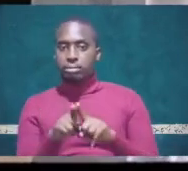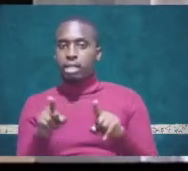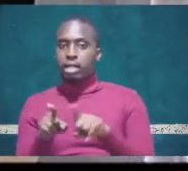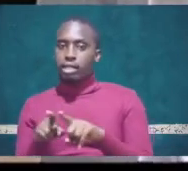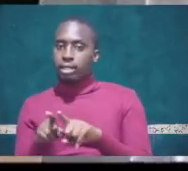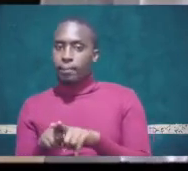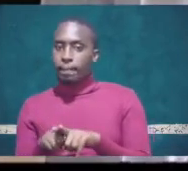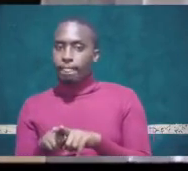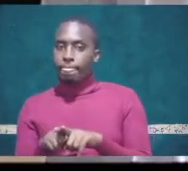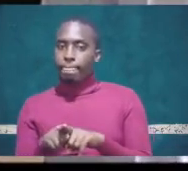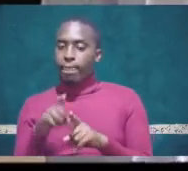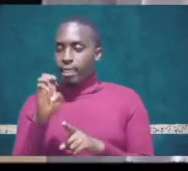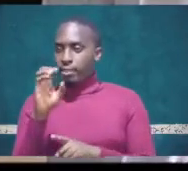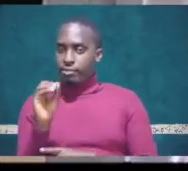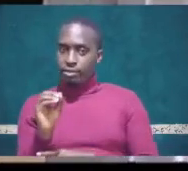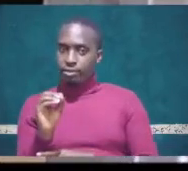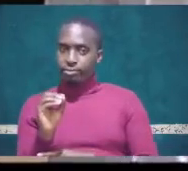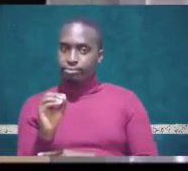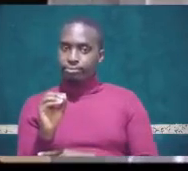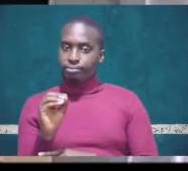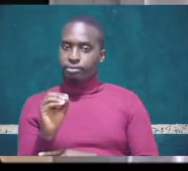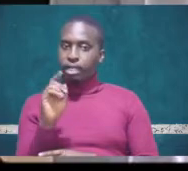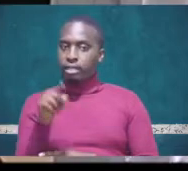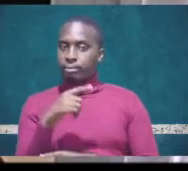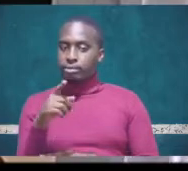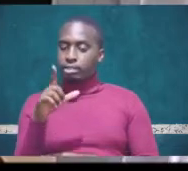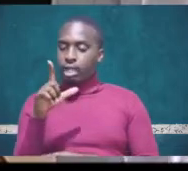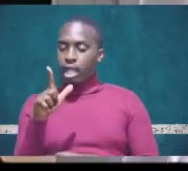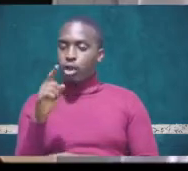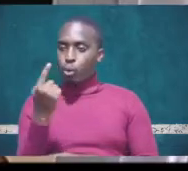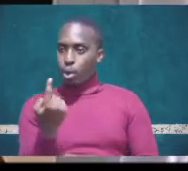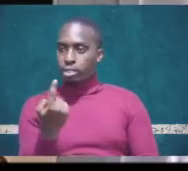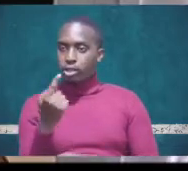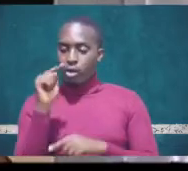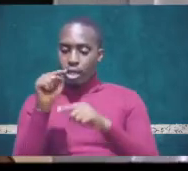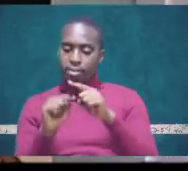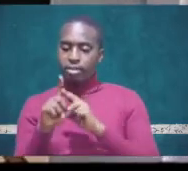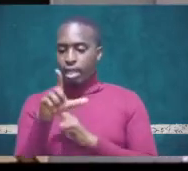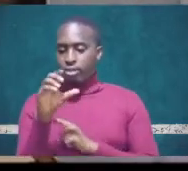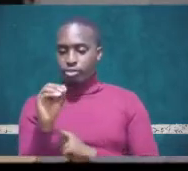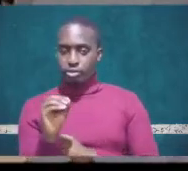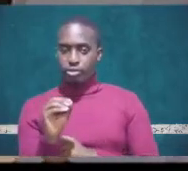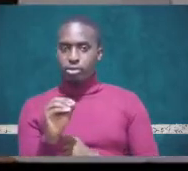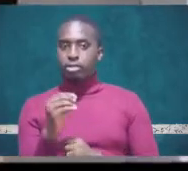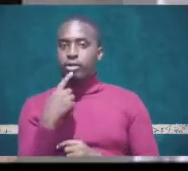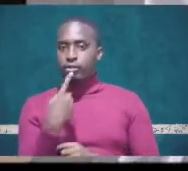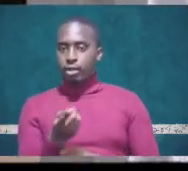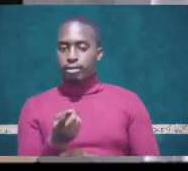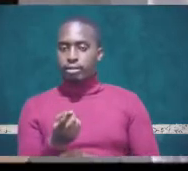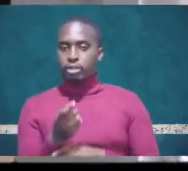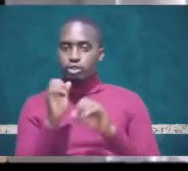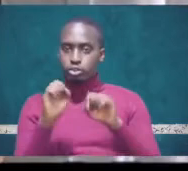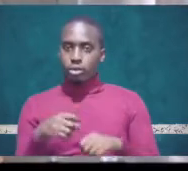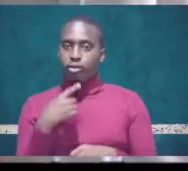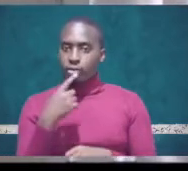to E0, then times L1 over L0. So I think that you